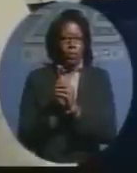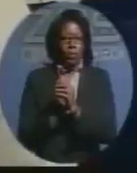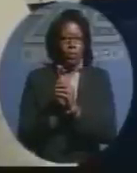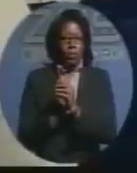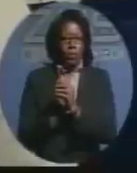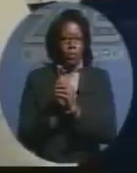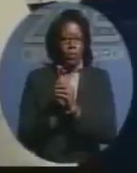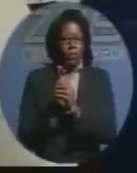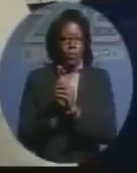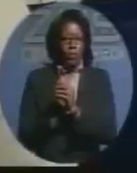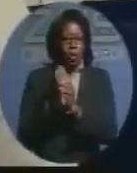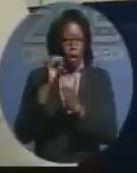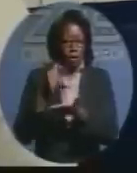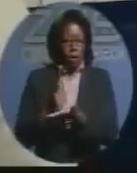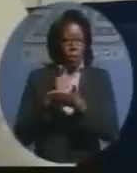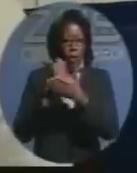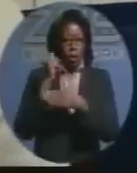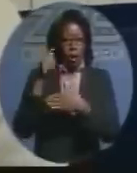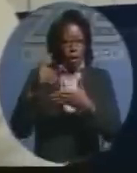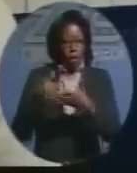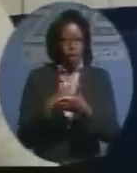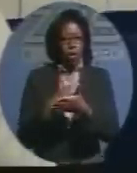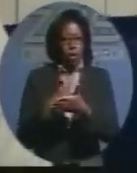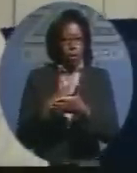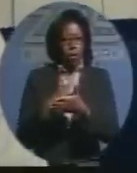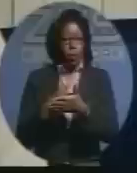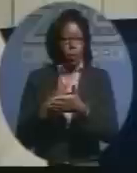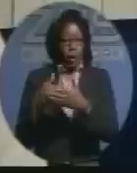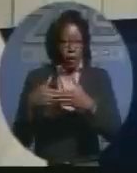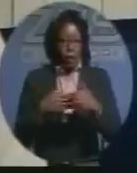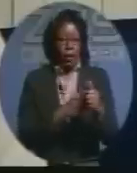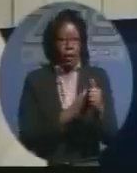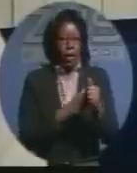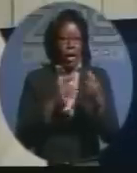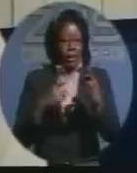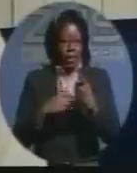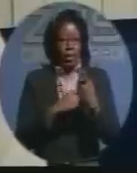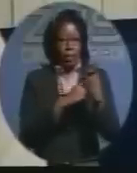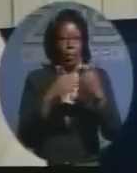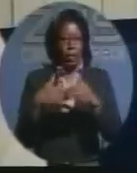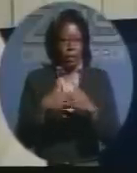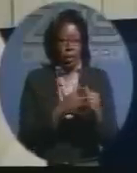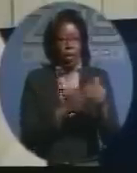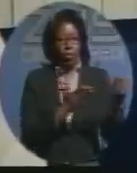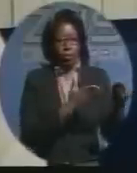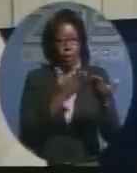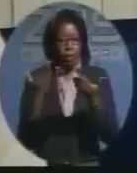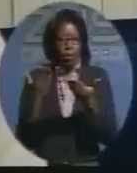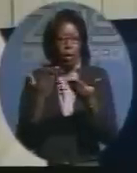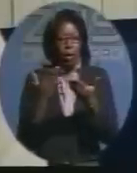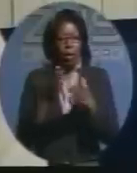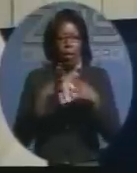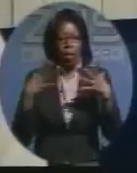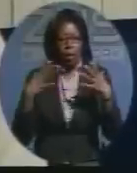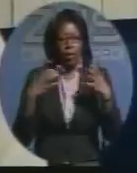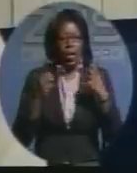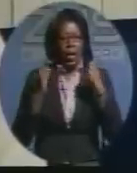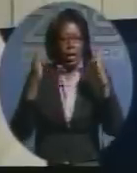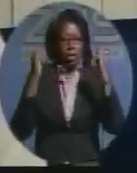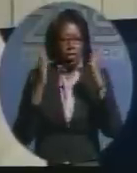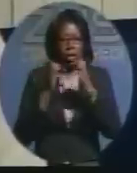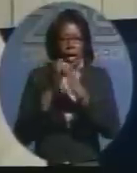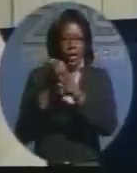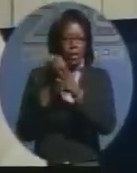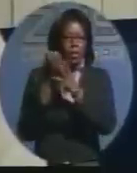helping a new leader and a new deputy leader who bring tremendous energy, passion, and sense